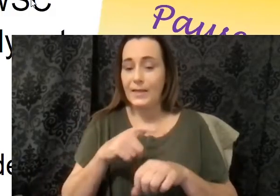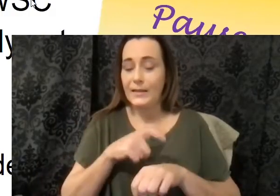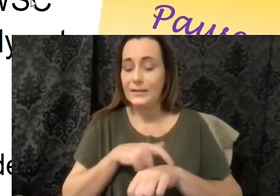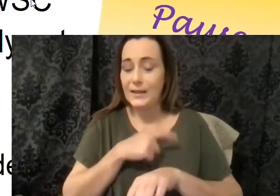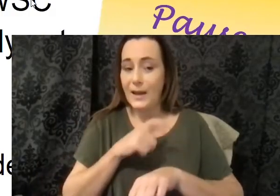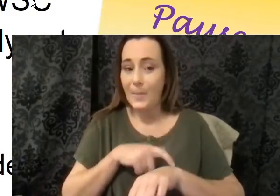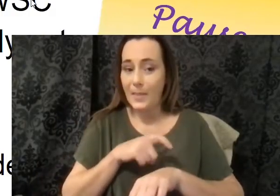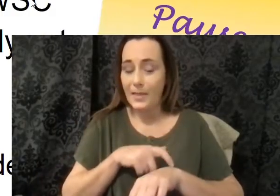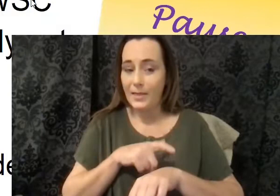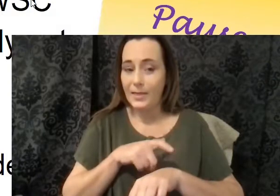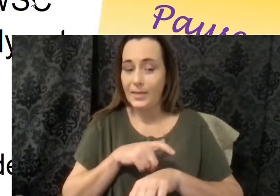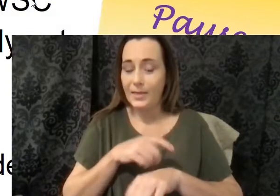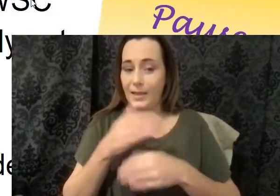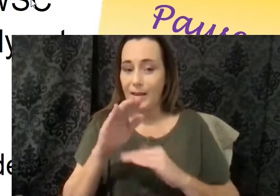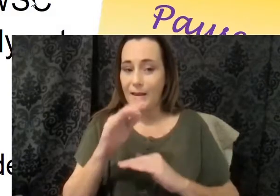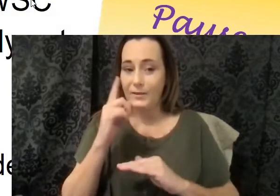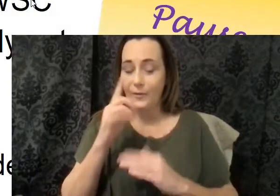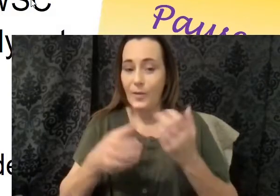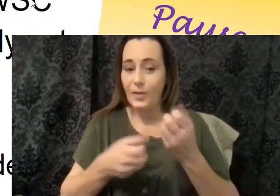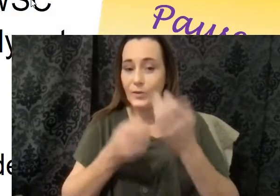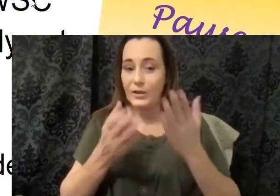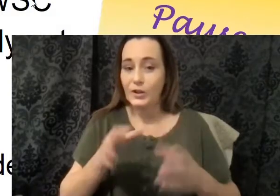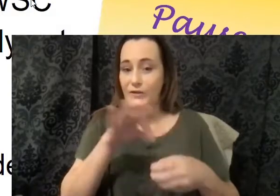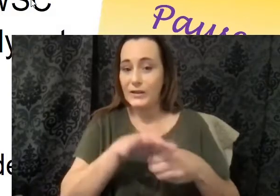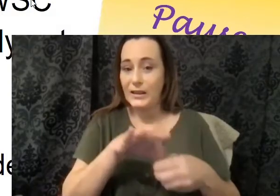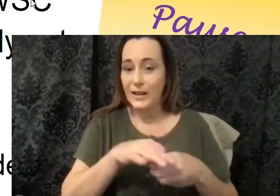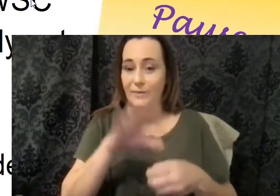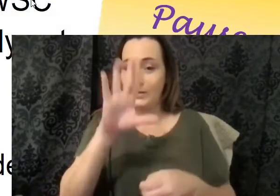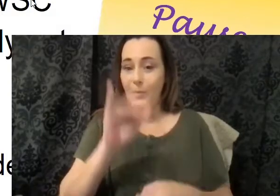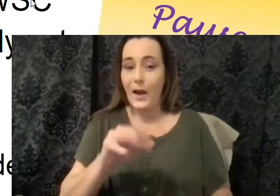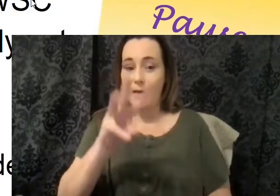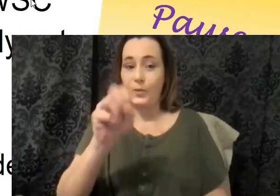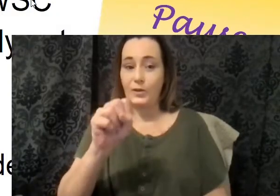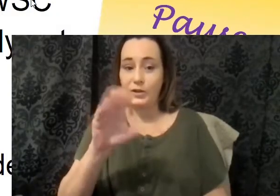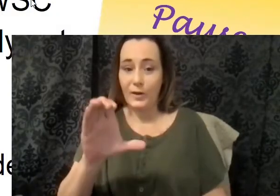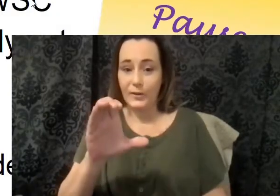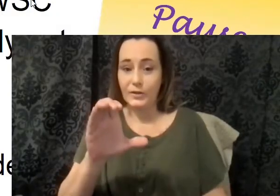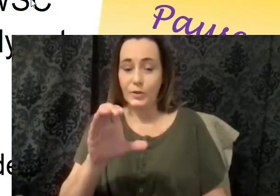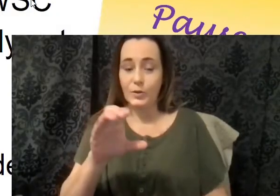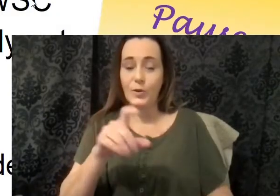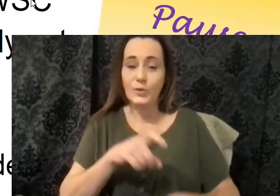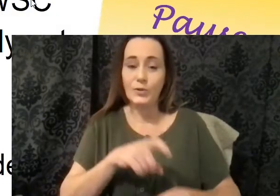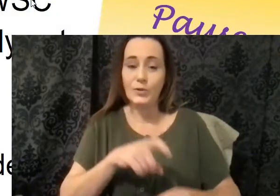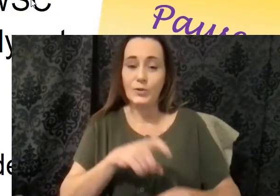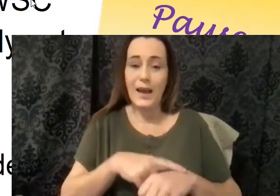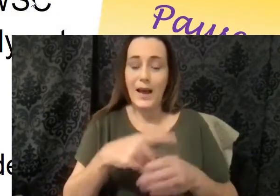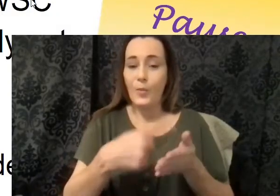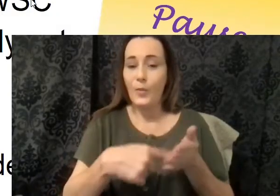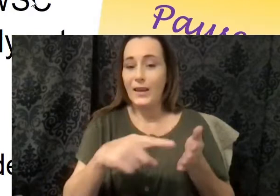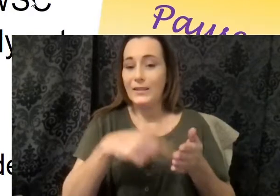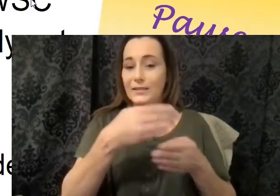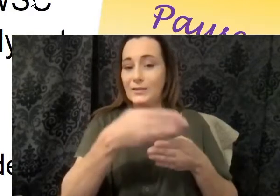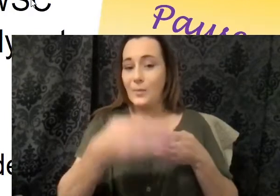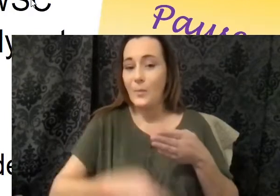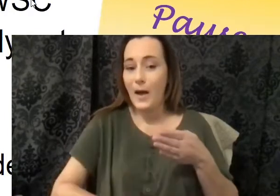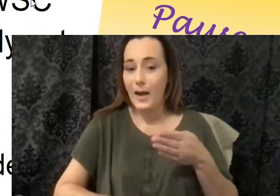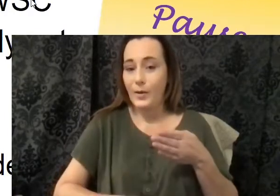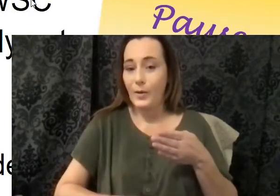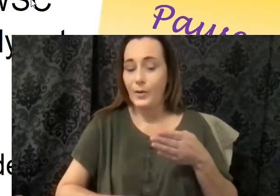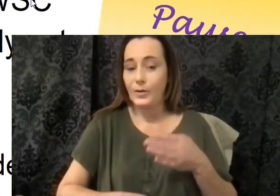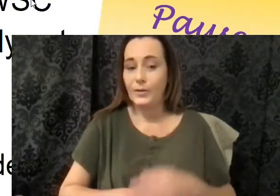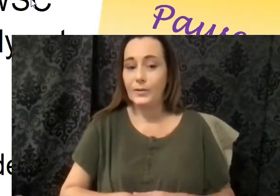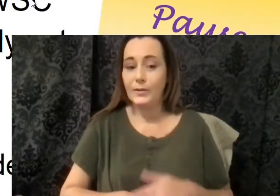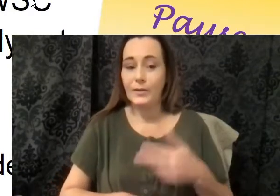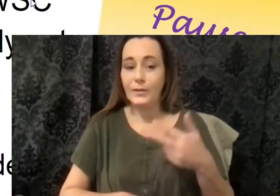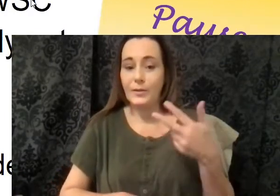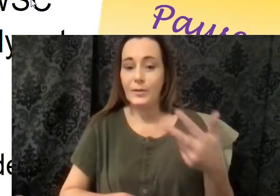elected by the World Service Conference, whose terms would expire mid-cycle. 3 board members, 2 human